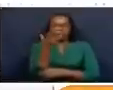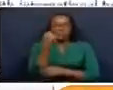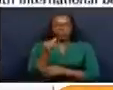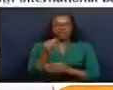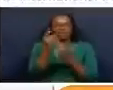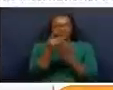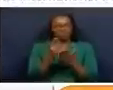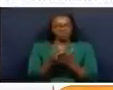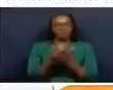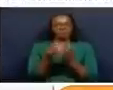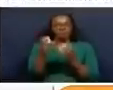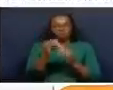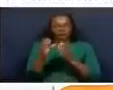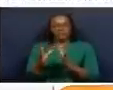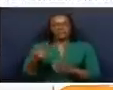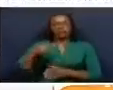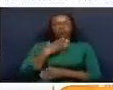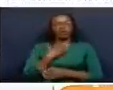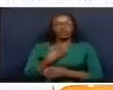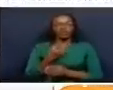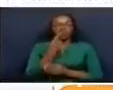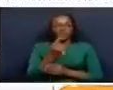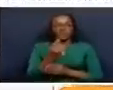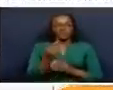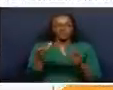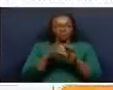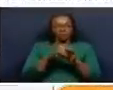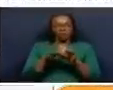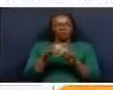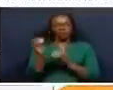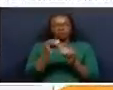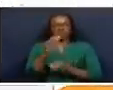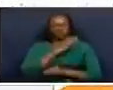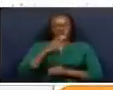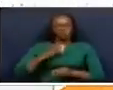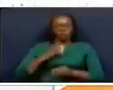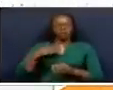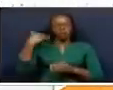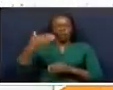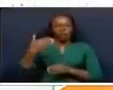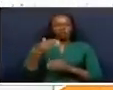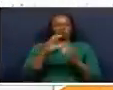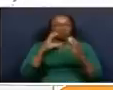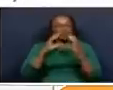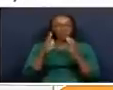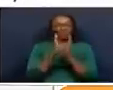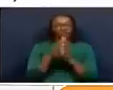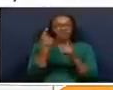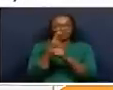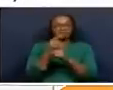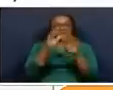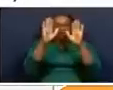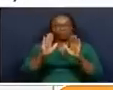Limited. We wish to clarify that members of the steering committee on the presidential debates have been in constant communication with the various campaign